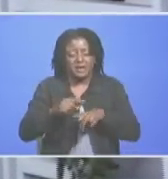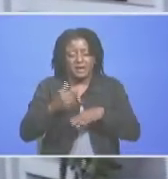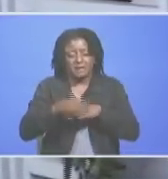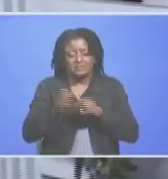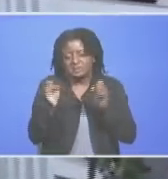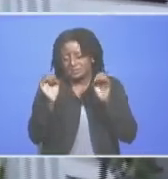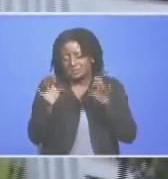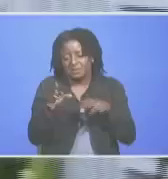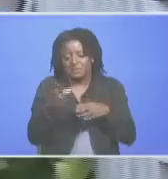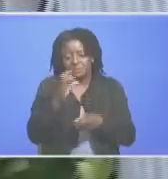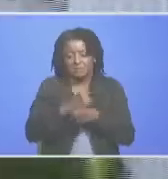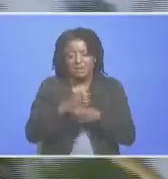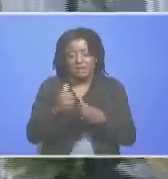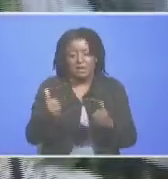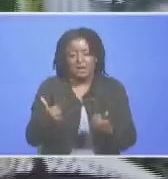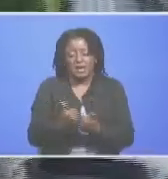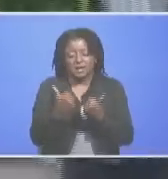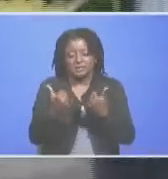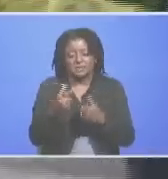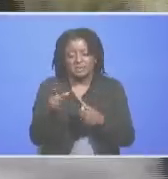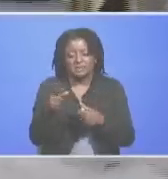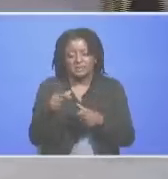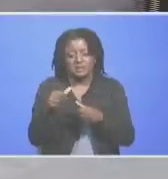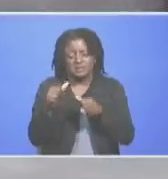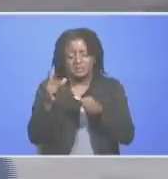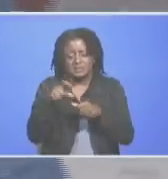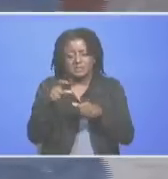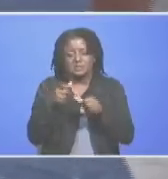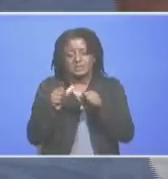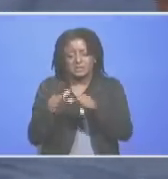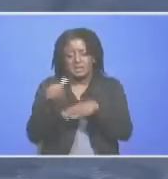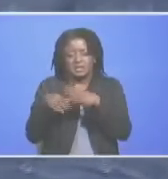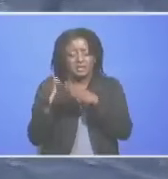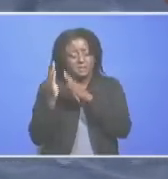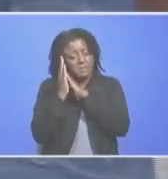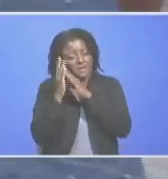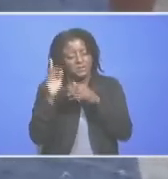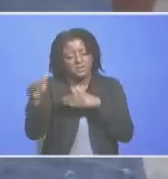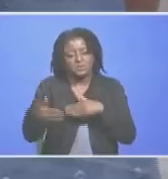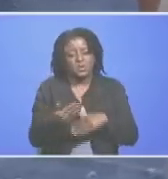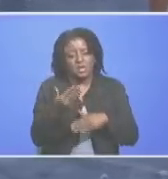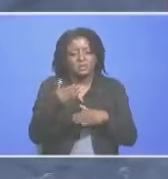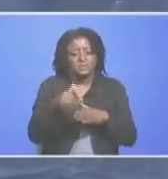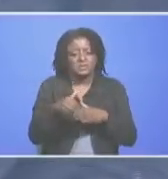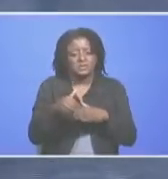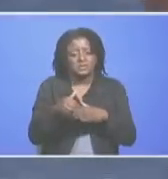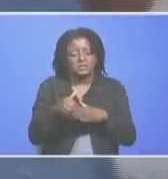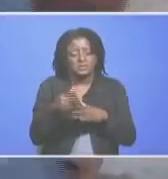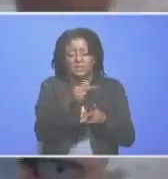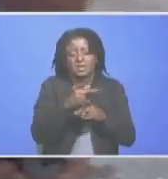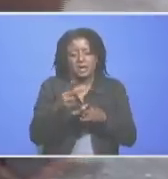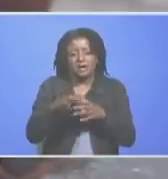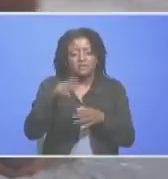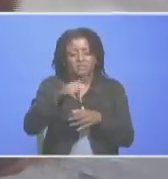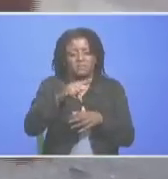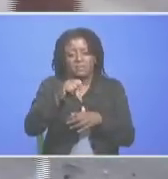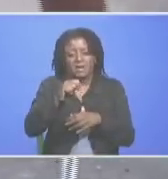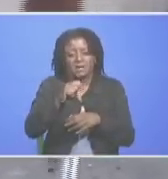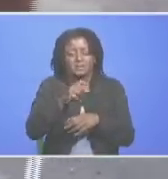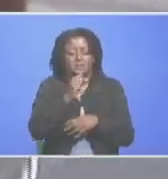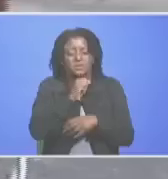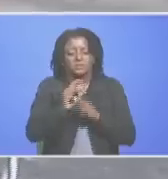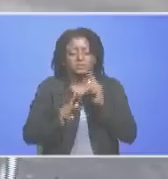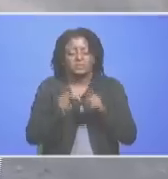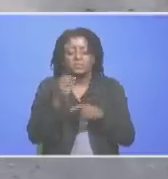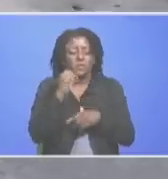accident and was bedridden when he was welcomed into the care of Pat's Senior Citizen Home in Yellow Elder. Now, after a few